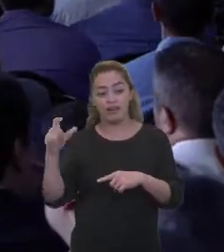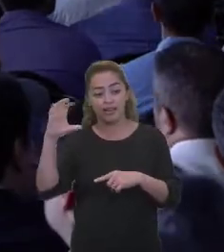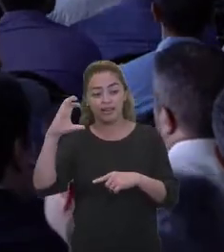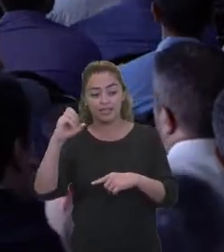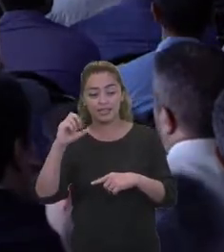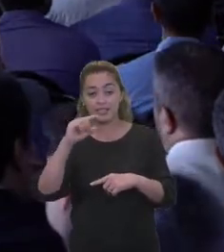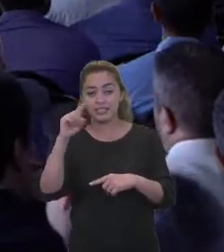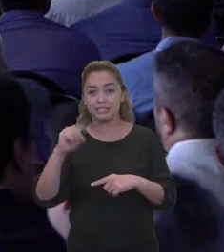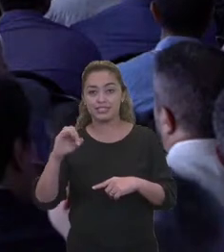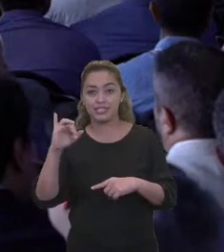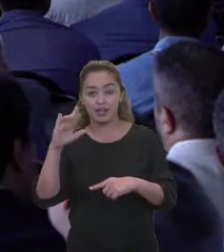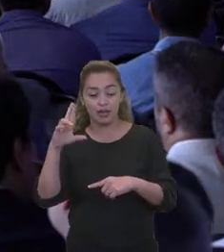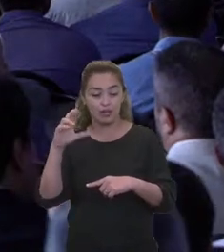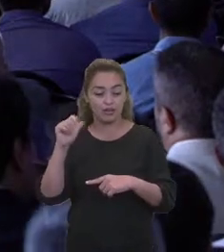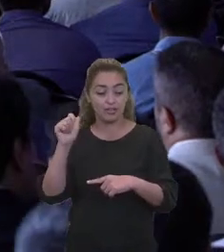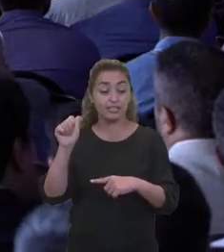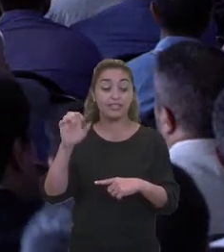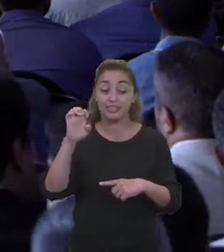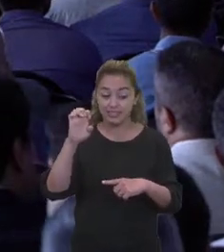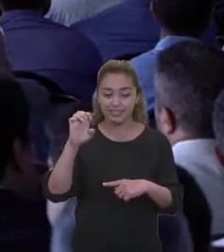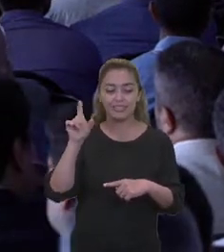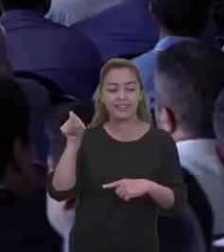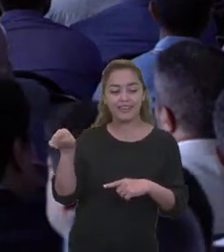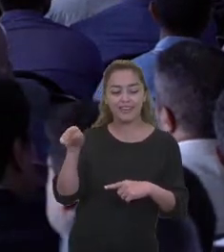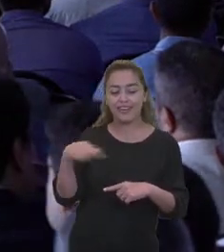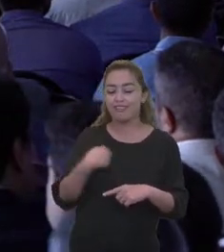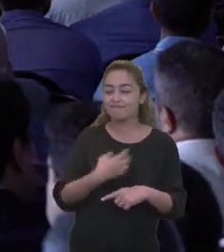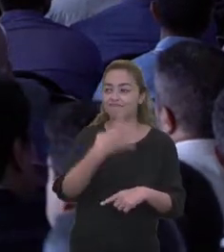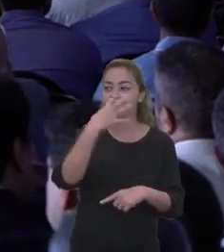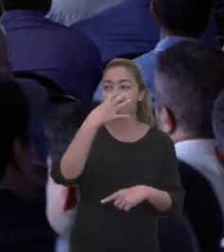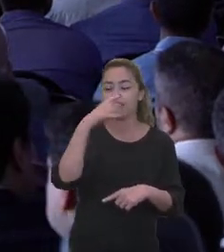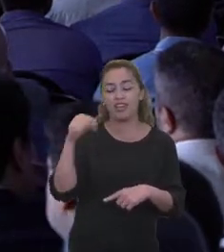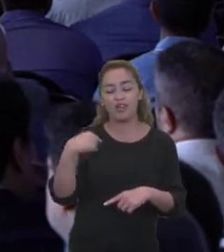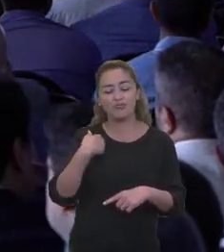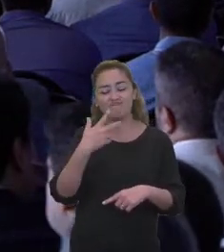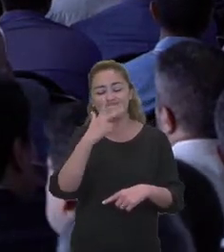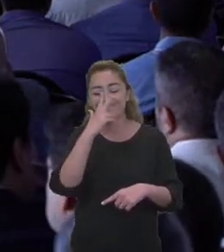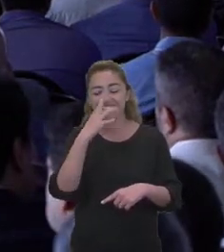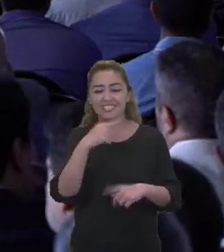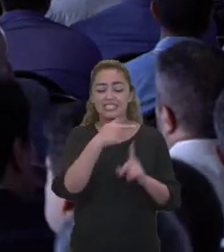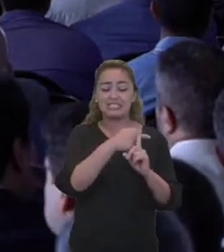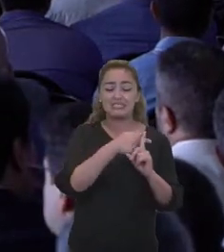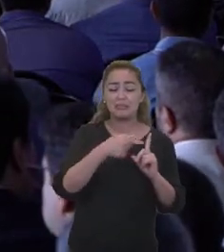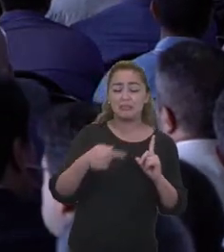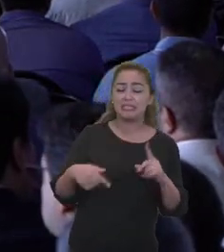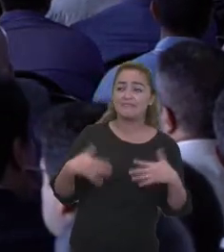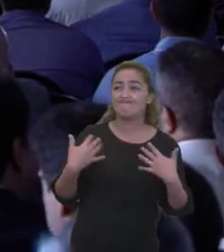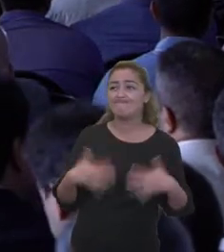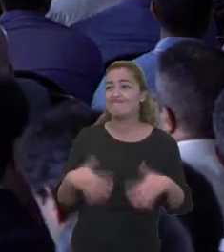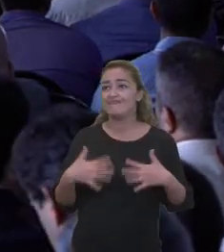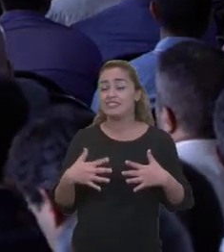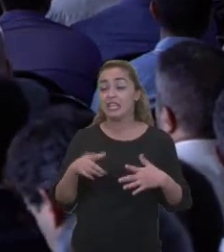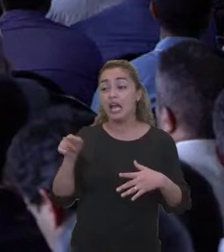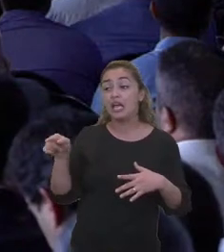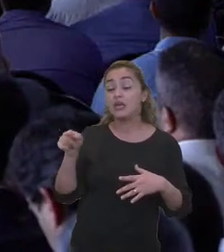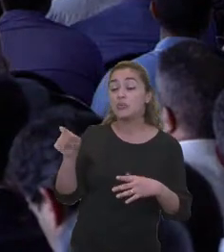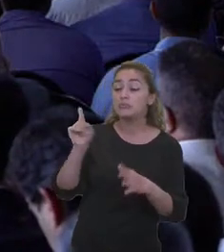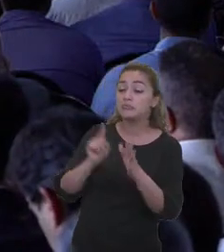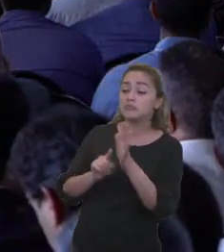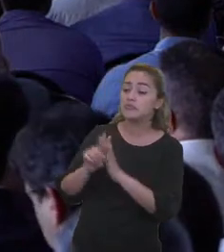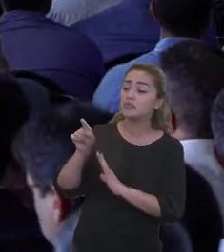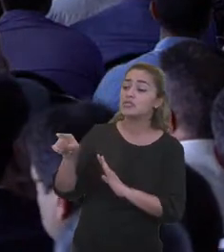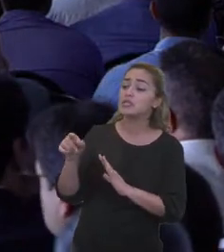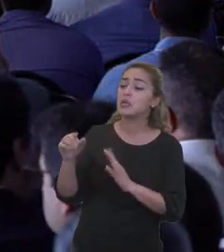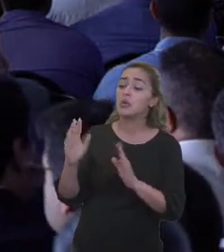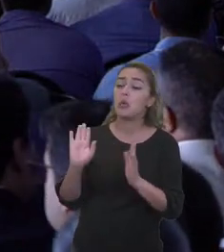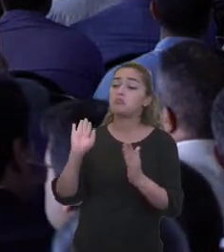And I had the happiness of having dinner with Griselli. I was a very hard week. Griselli, what's the